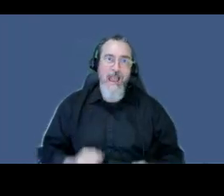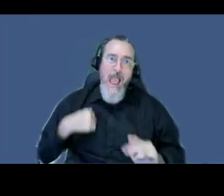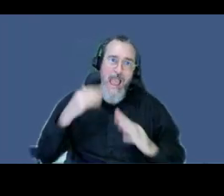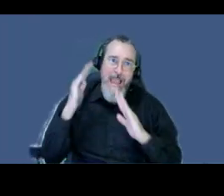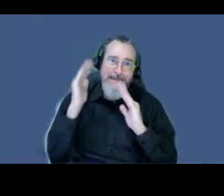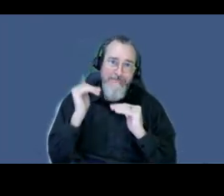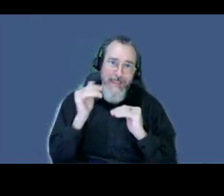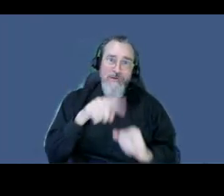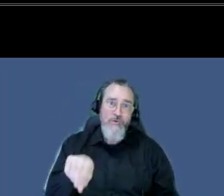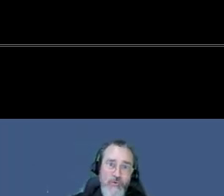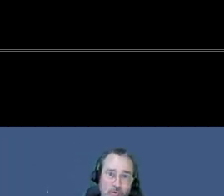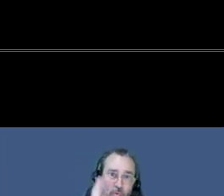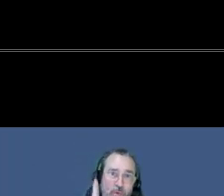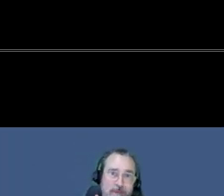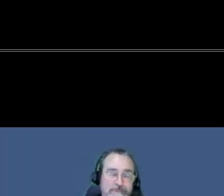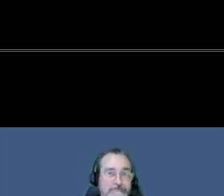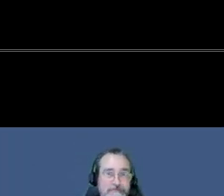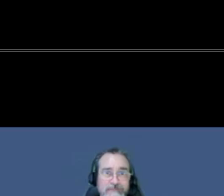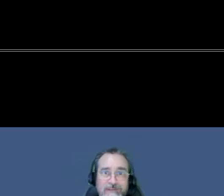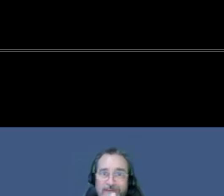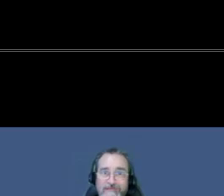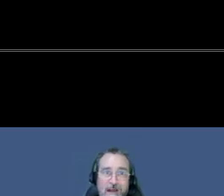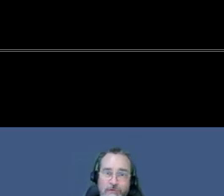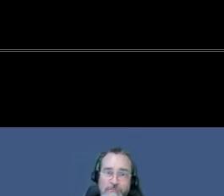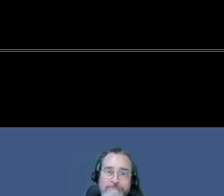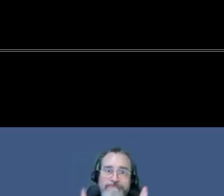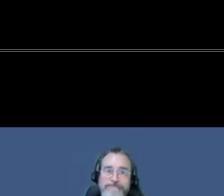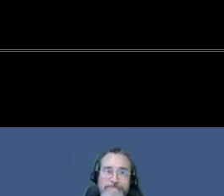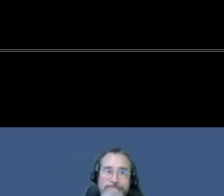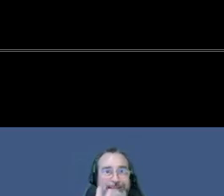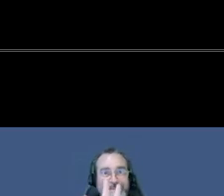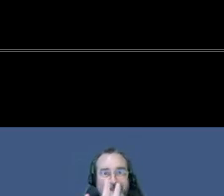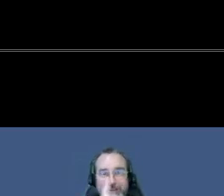will abide by the time limit so that we can all